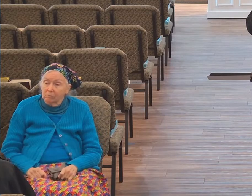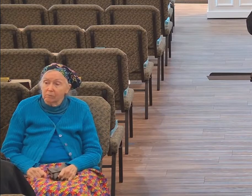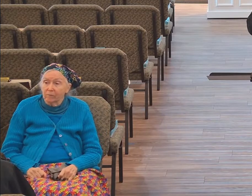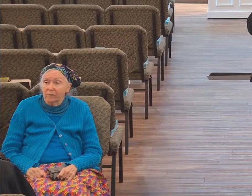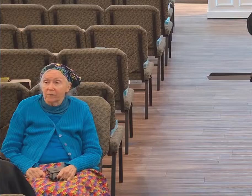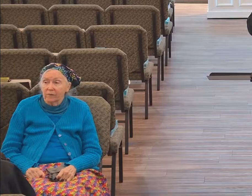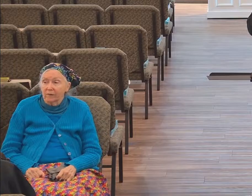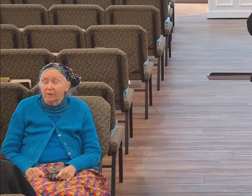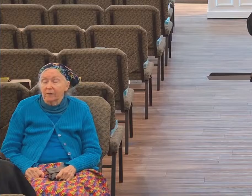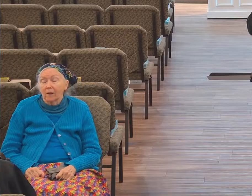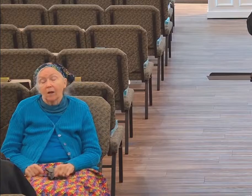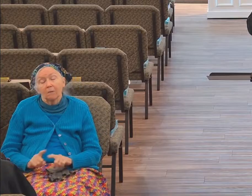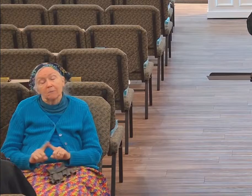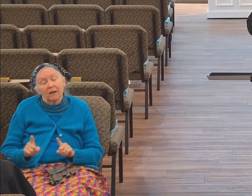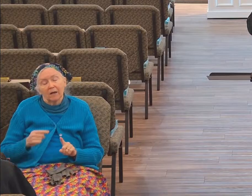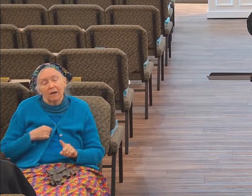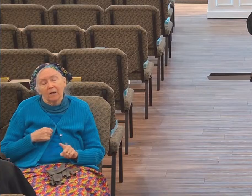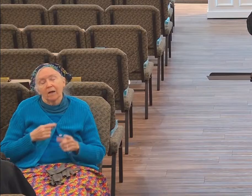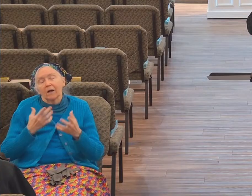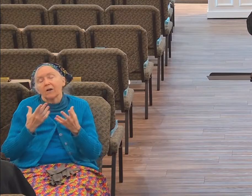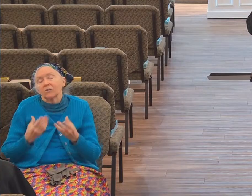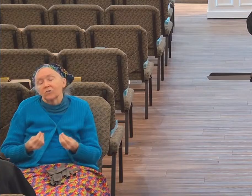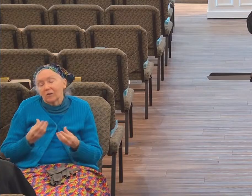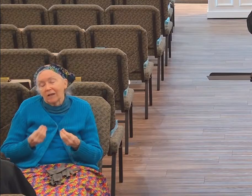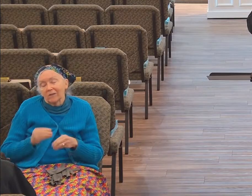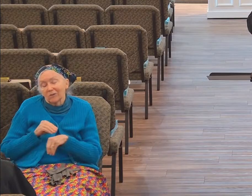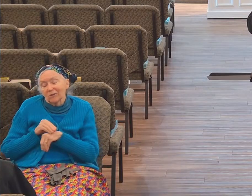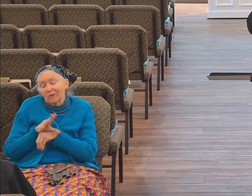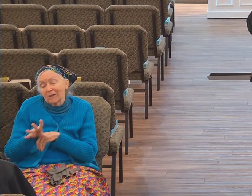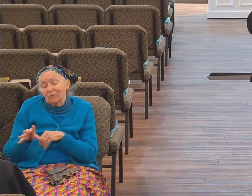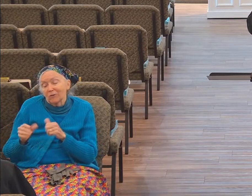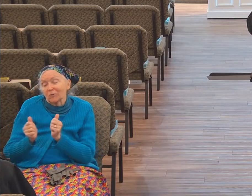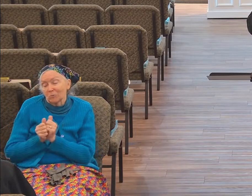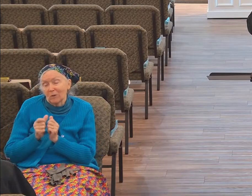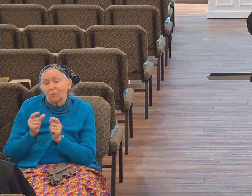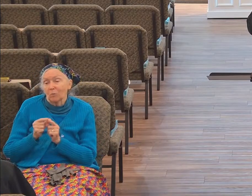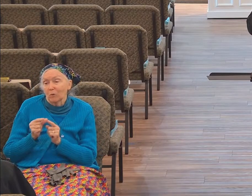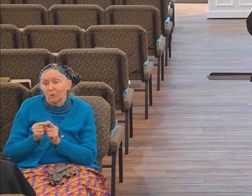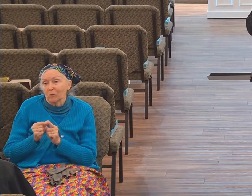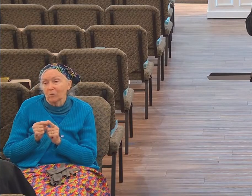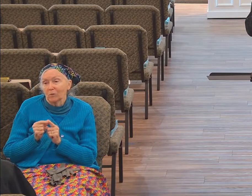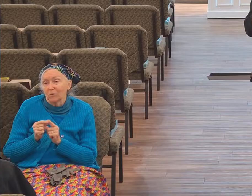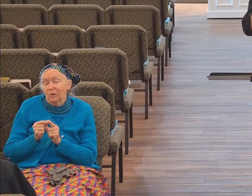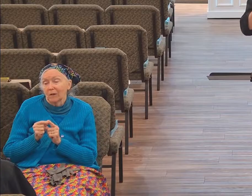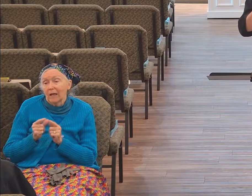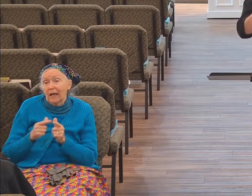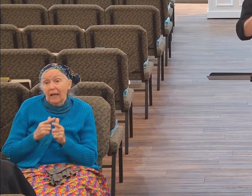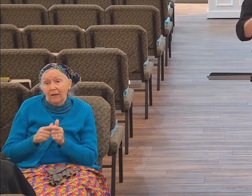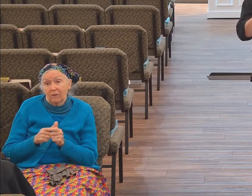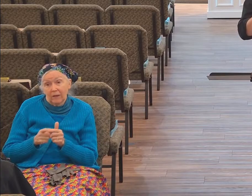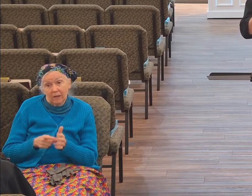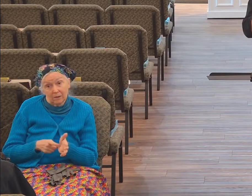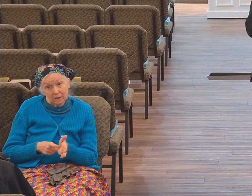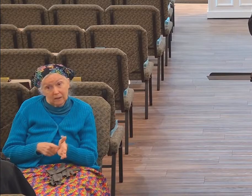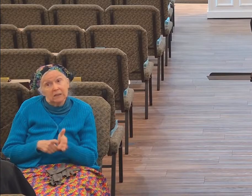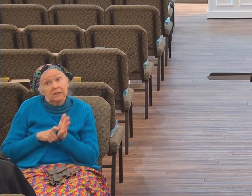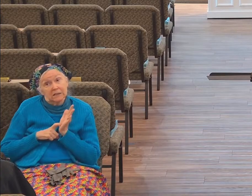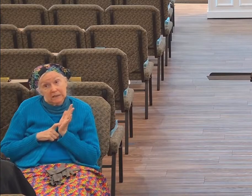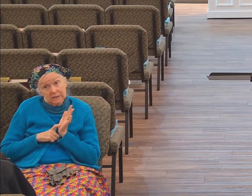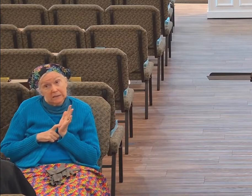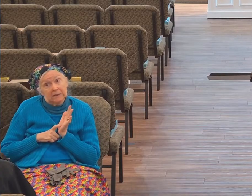This gentle influence with words, and then insisting,